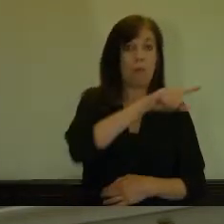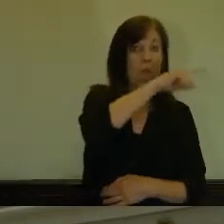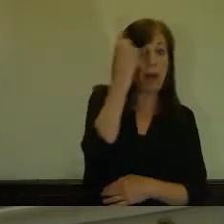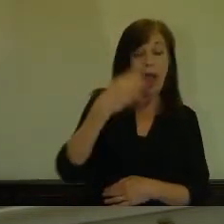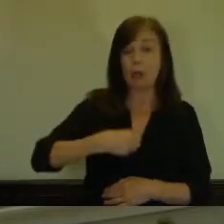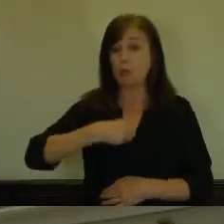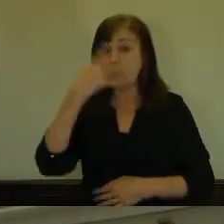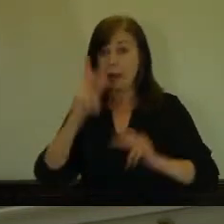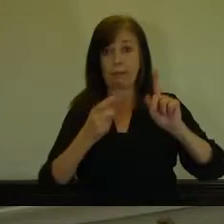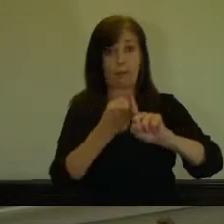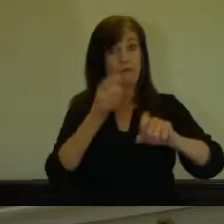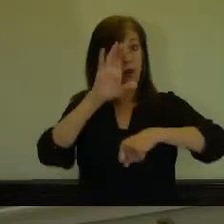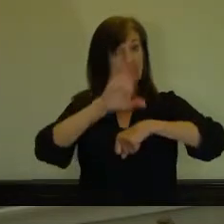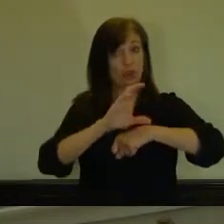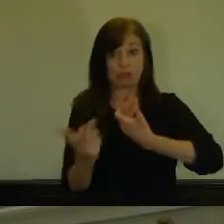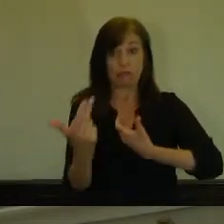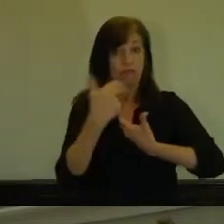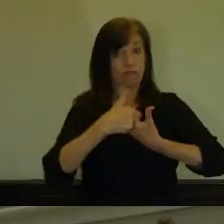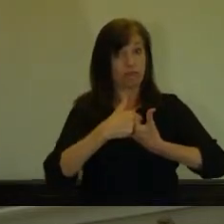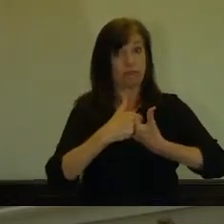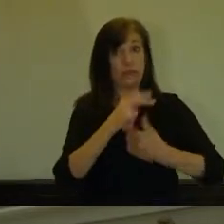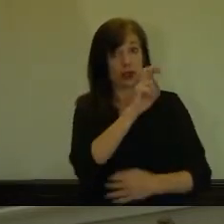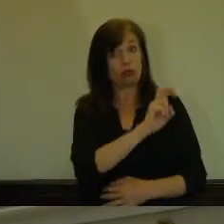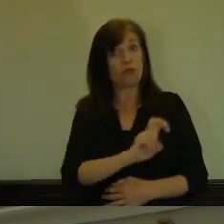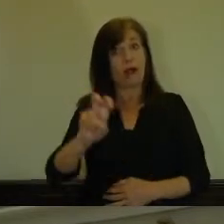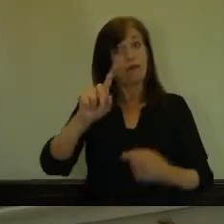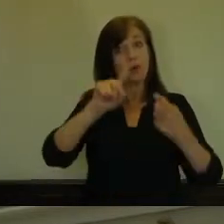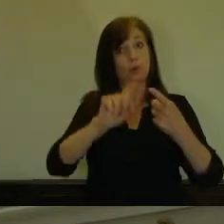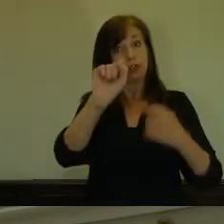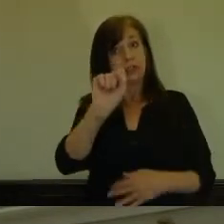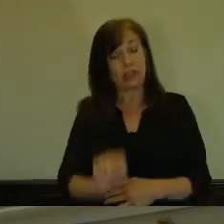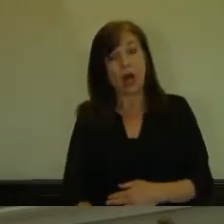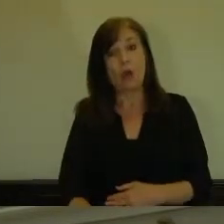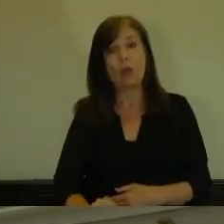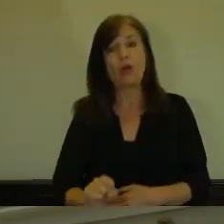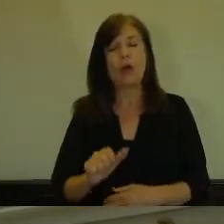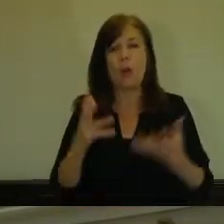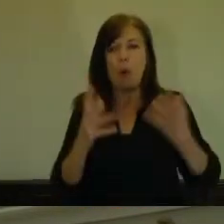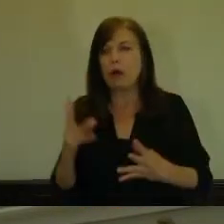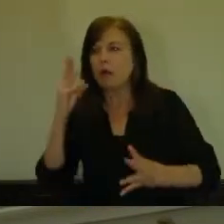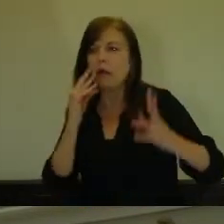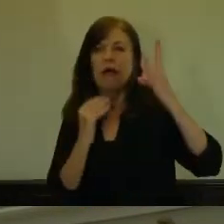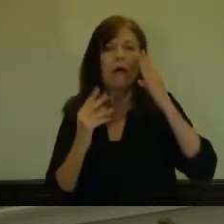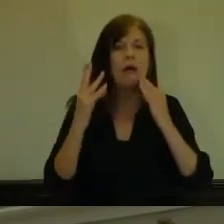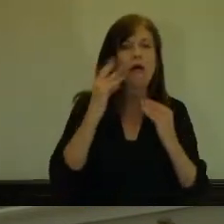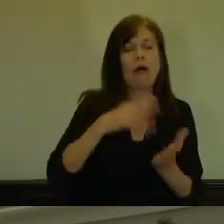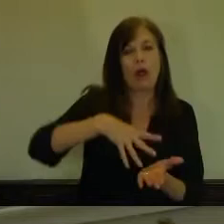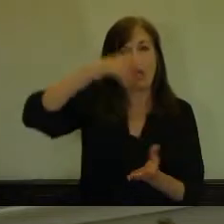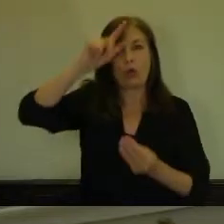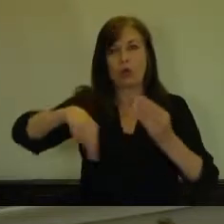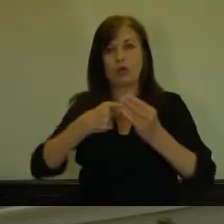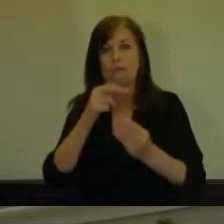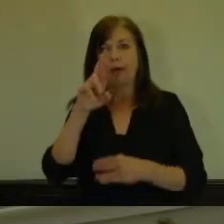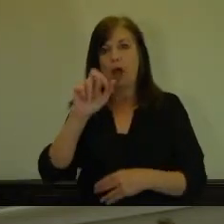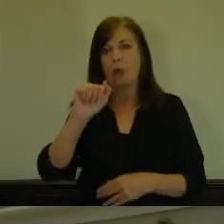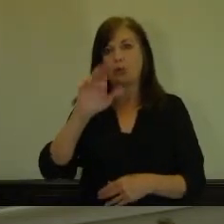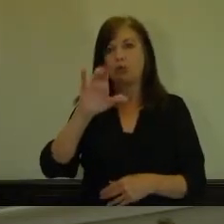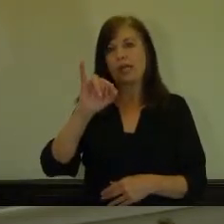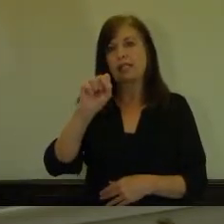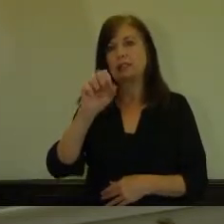parishioners south to do just that, to experience racism together and to unpack